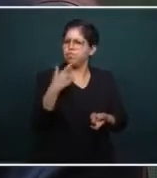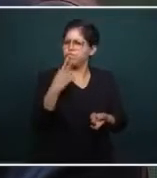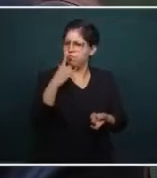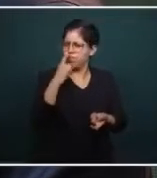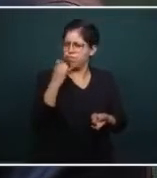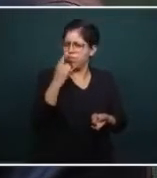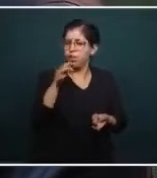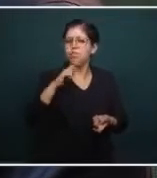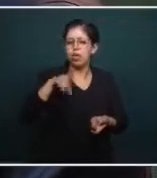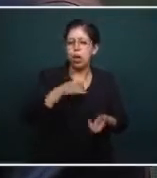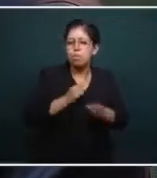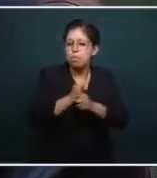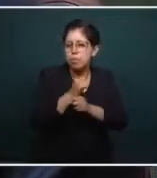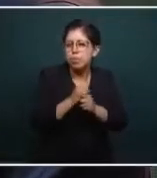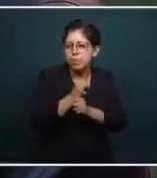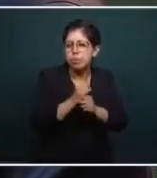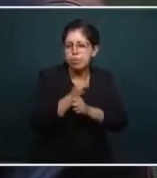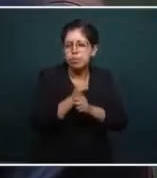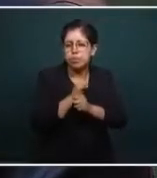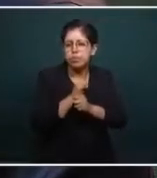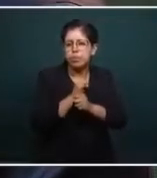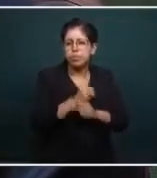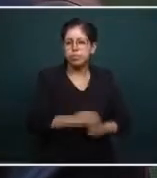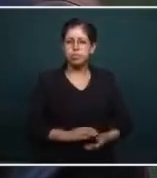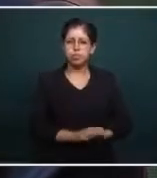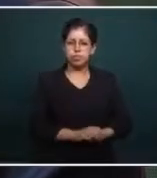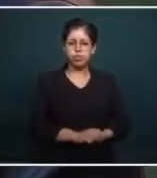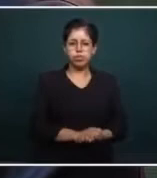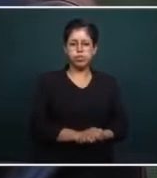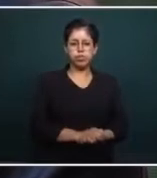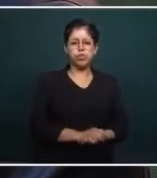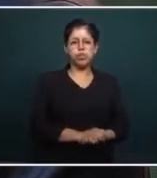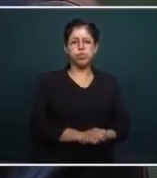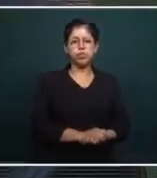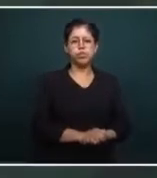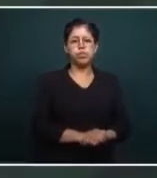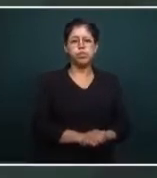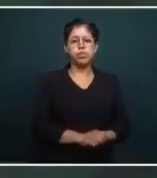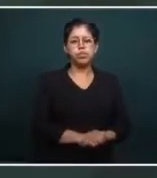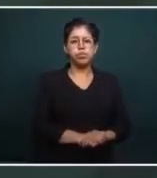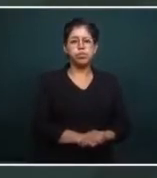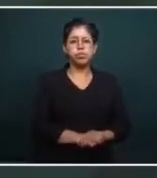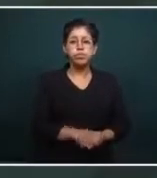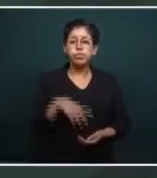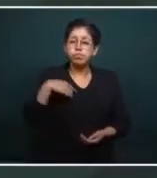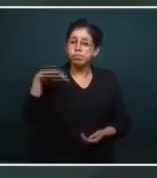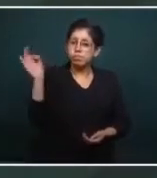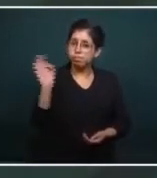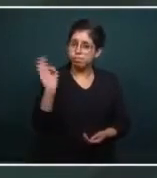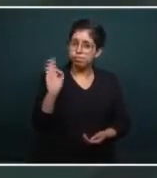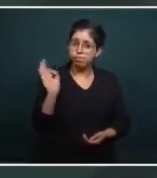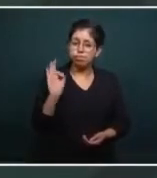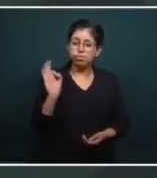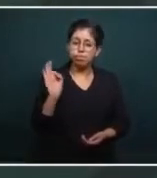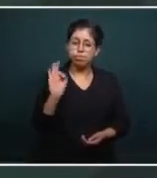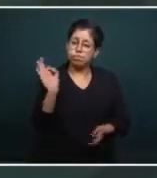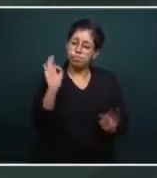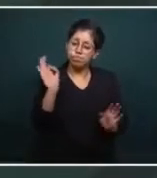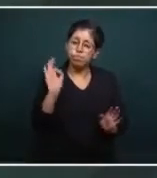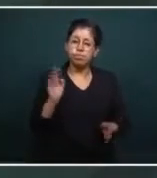en curso and y impulsing or es compulsive. muy probable And it's very